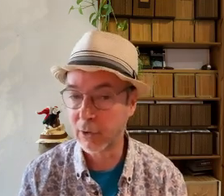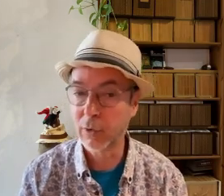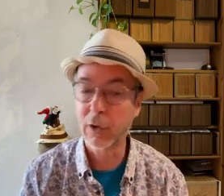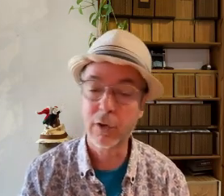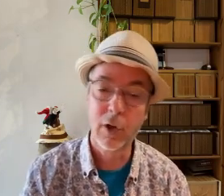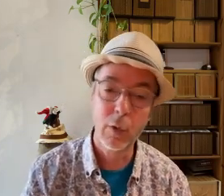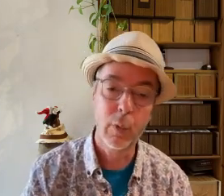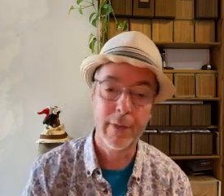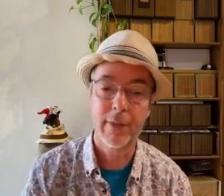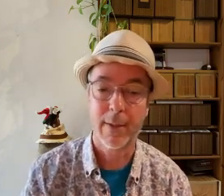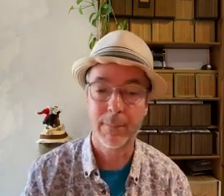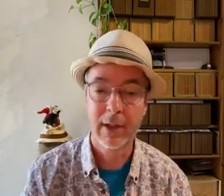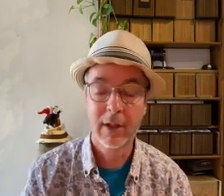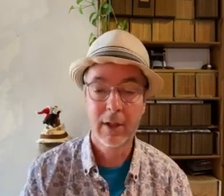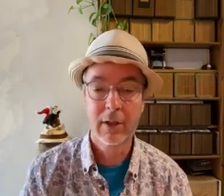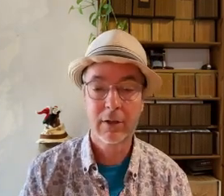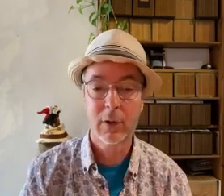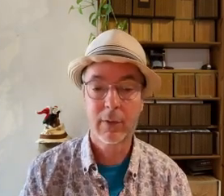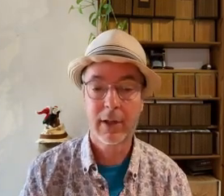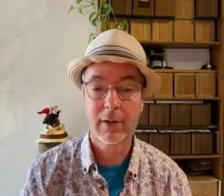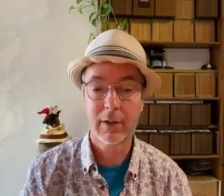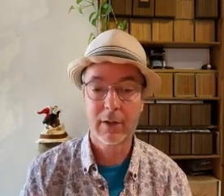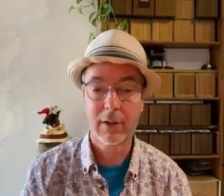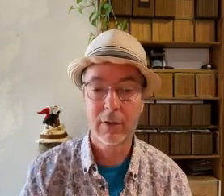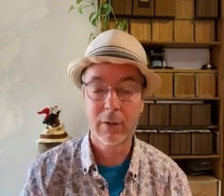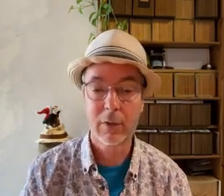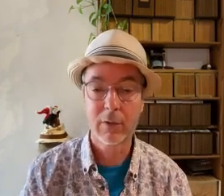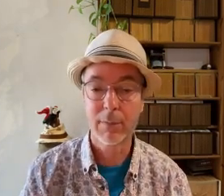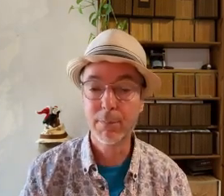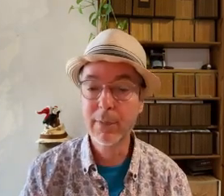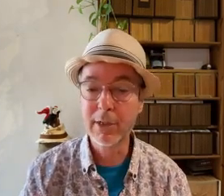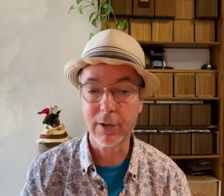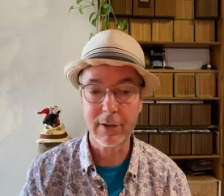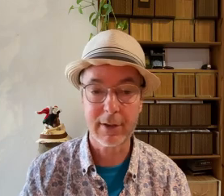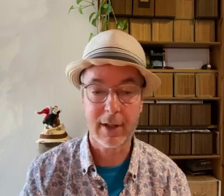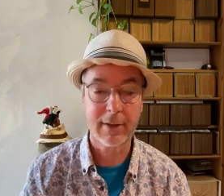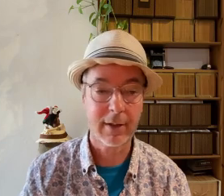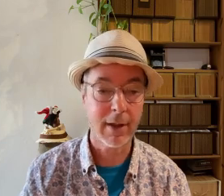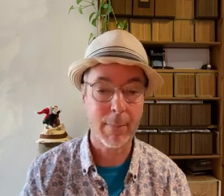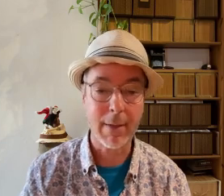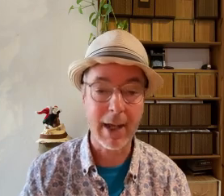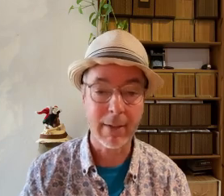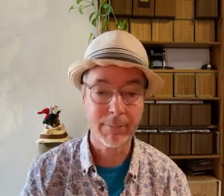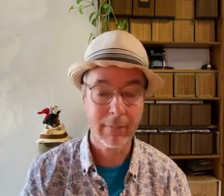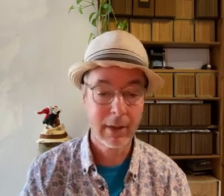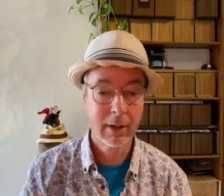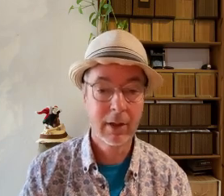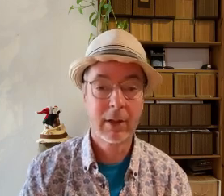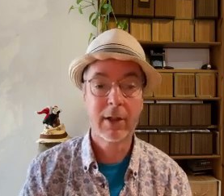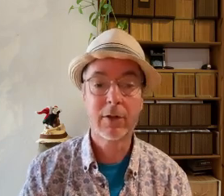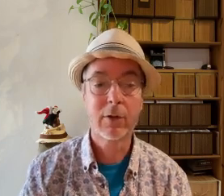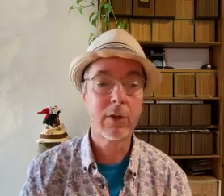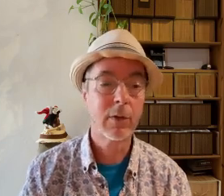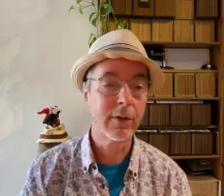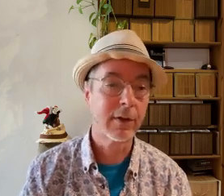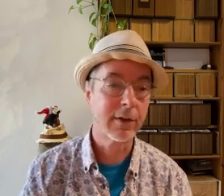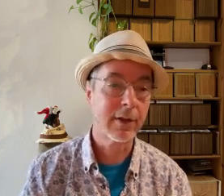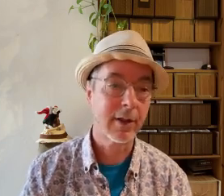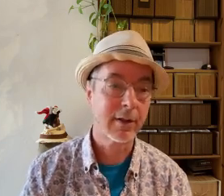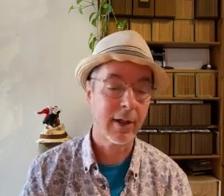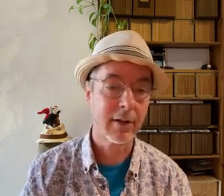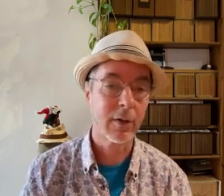direction that you can go with them, so that you don't misunderstand the mama, that you